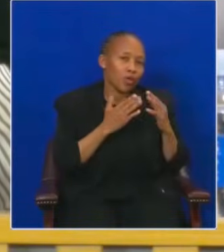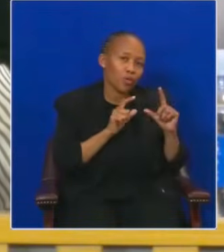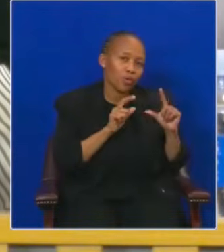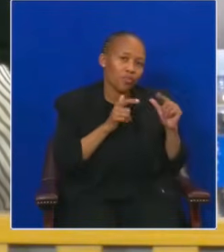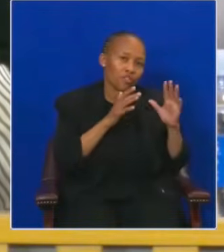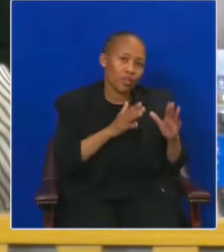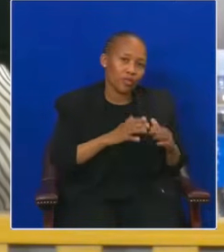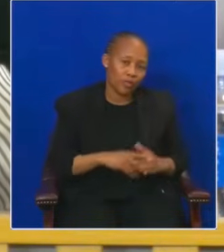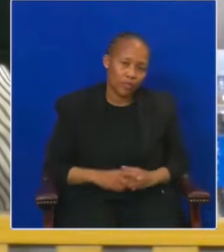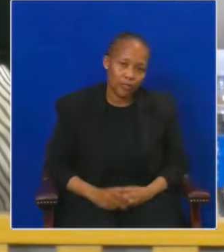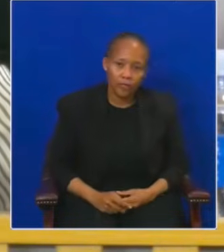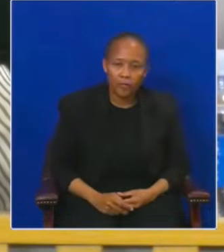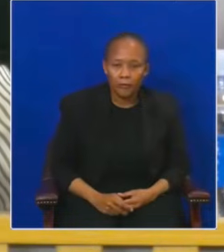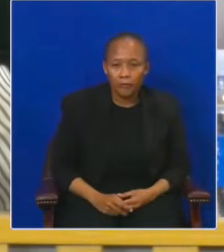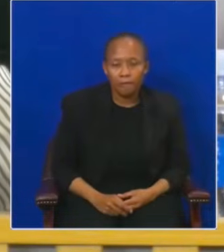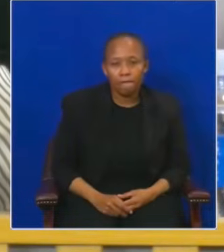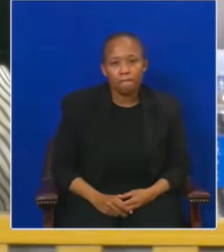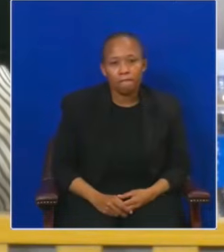On his phone,